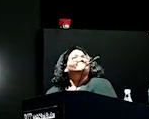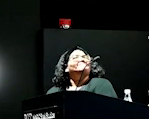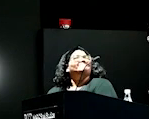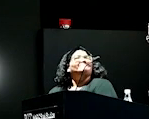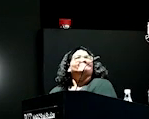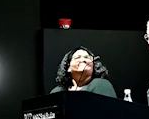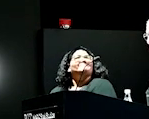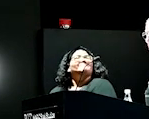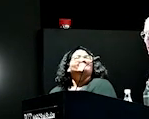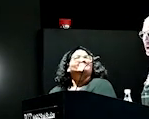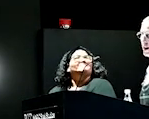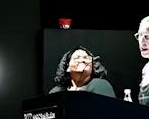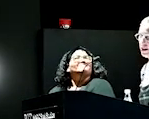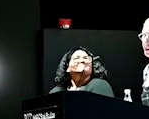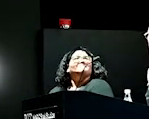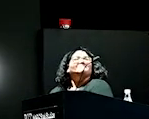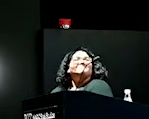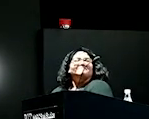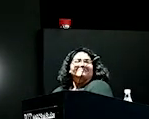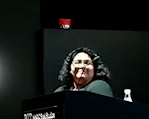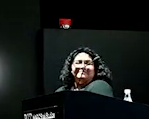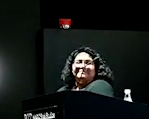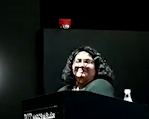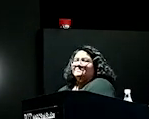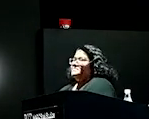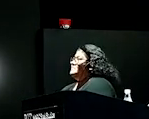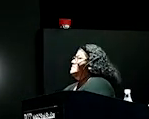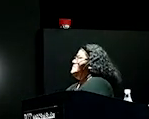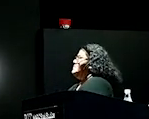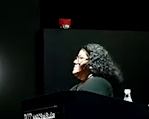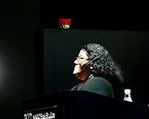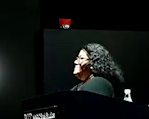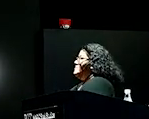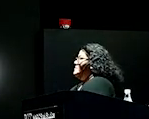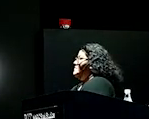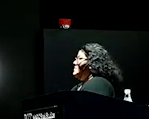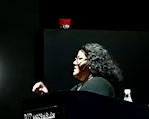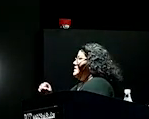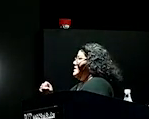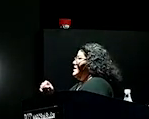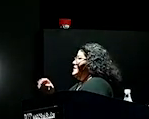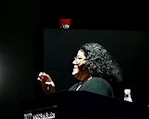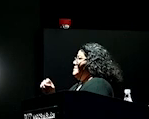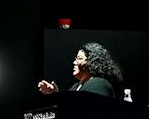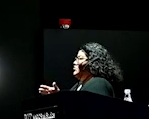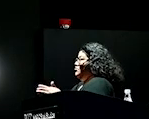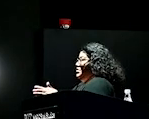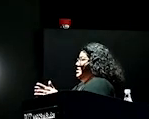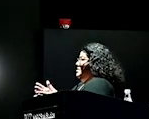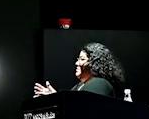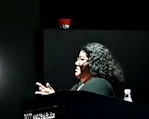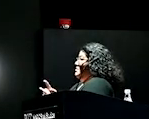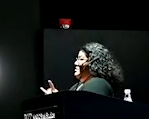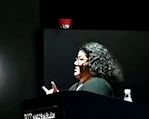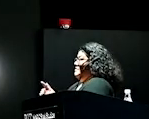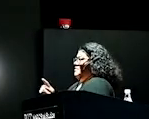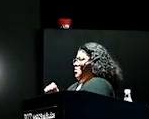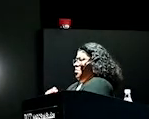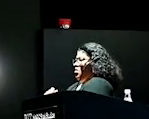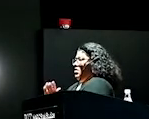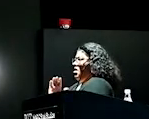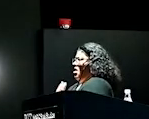Part of the work that we did at Sesame Street was create branded